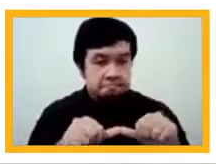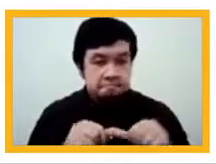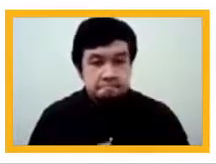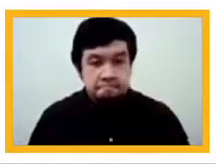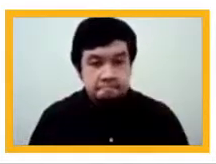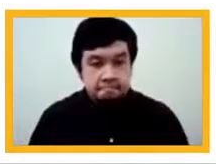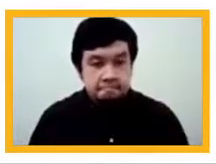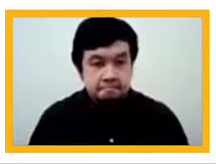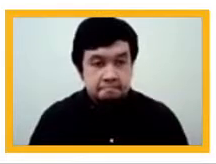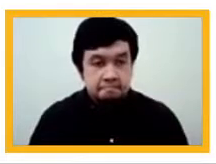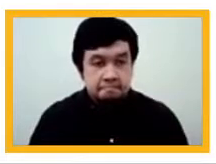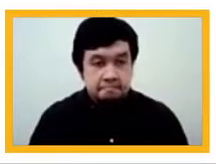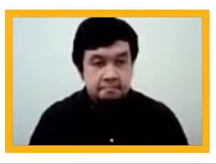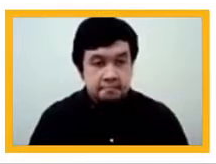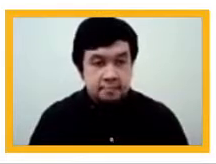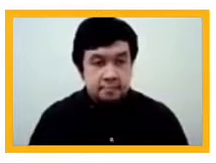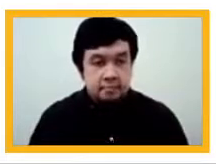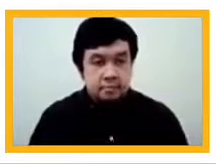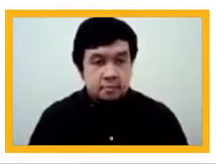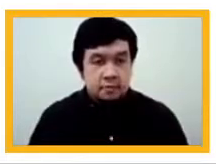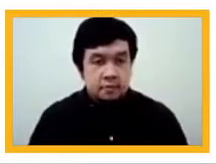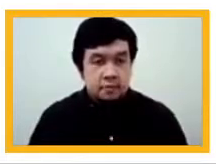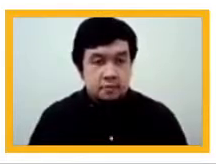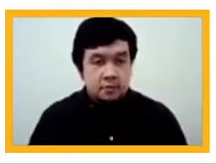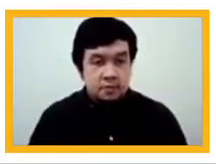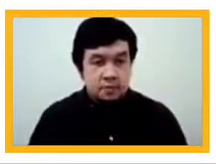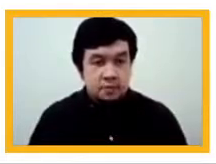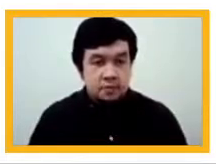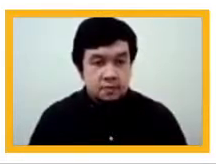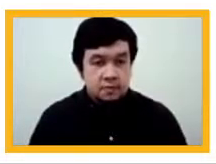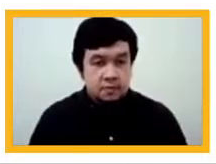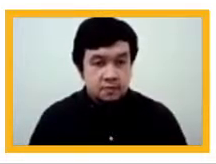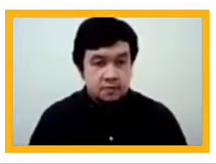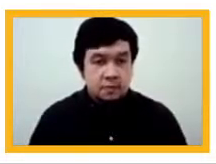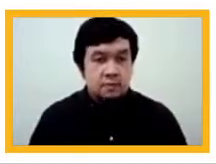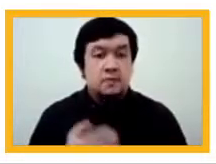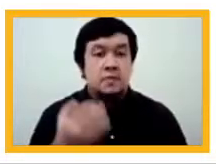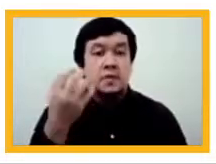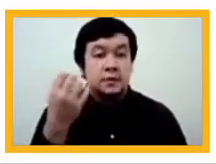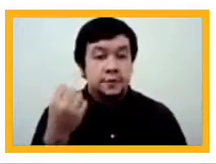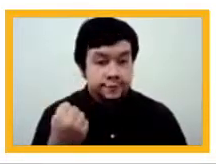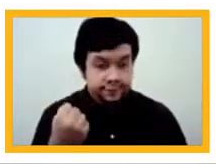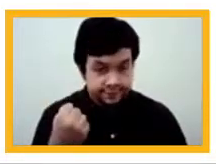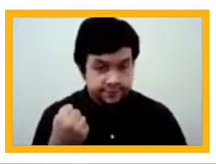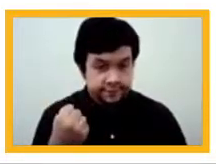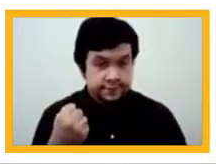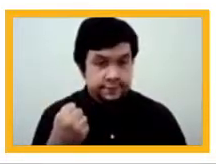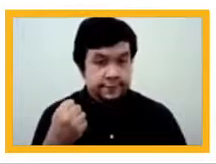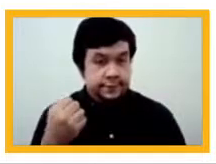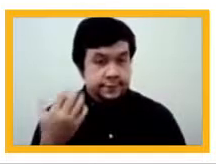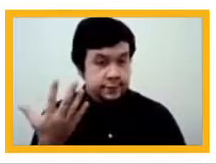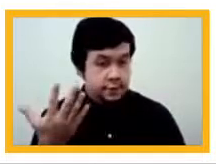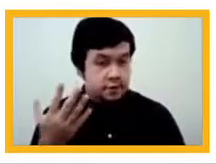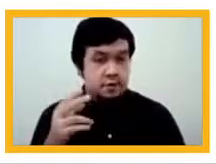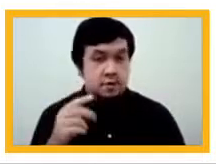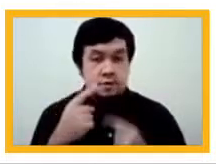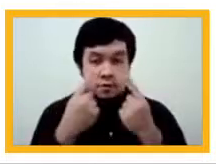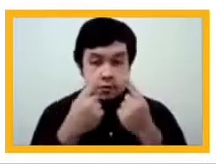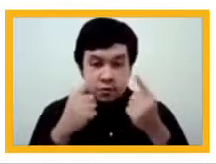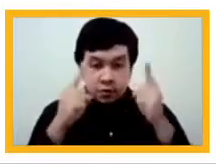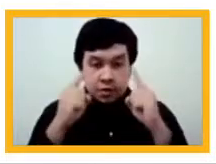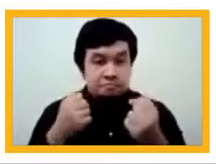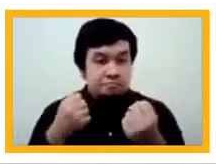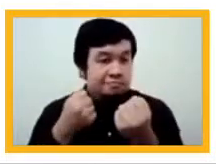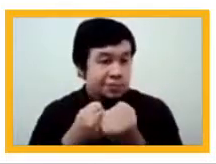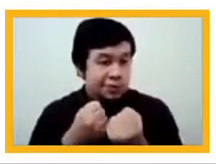2020, the 40 universities supported by government $80 million total. And